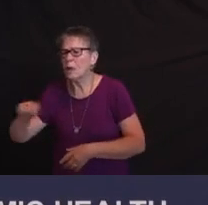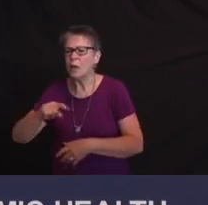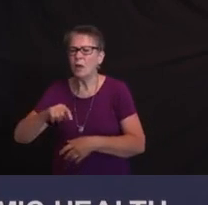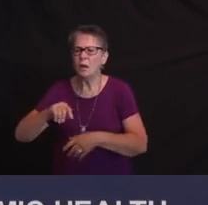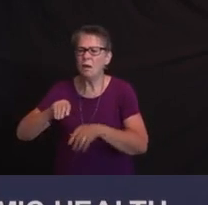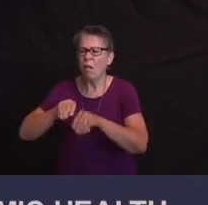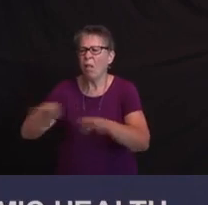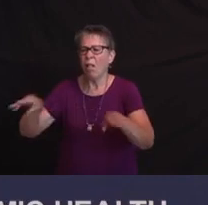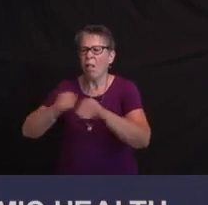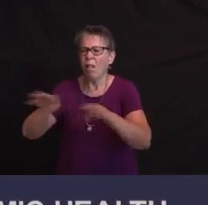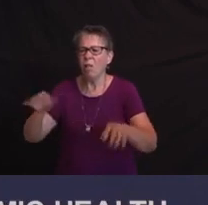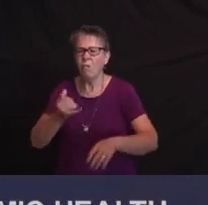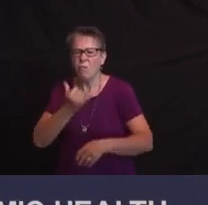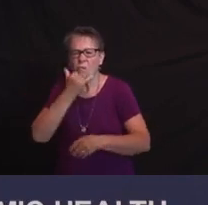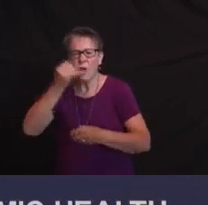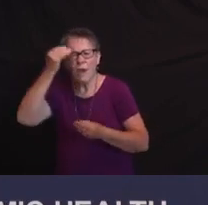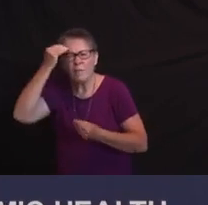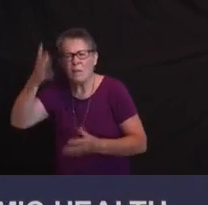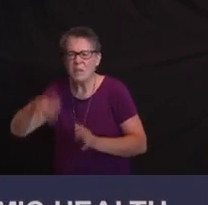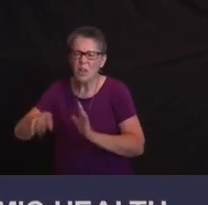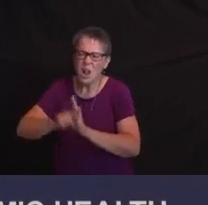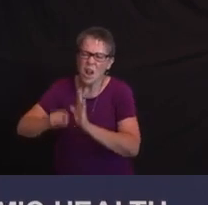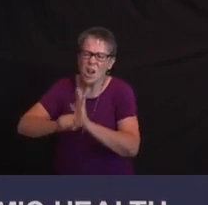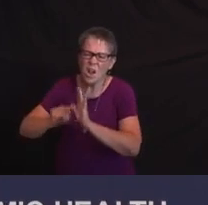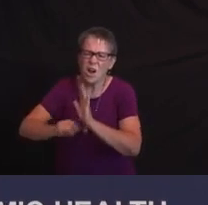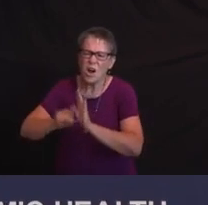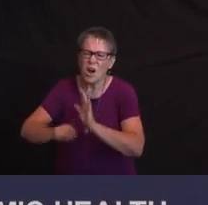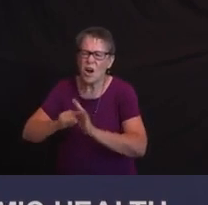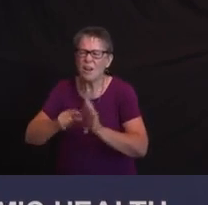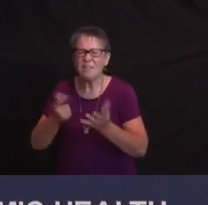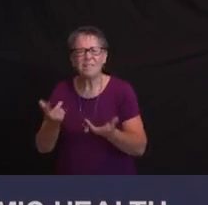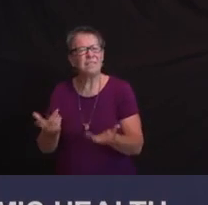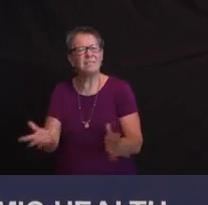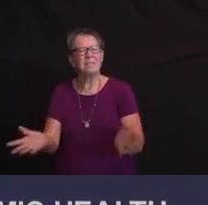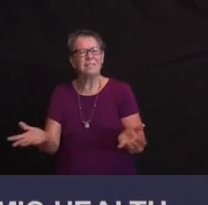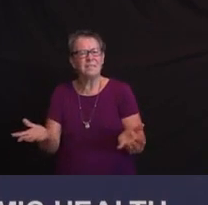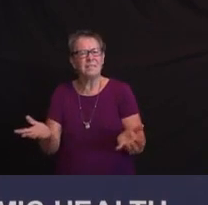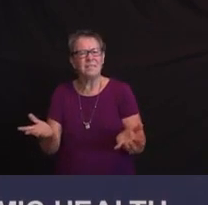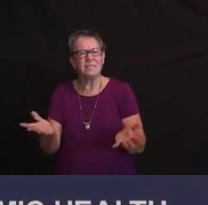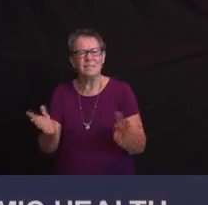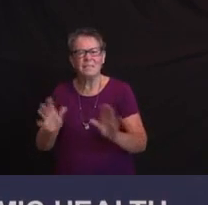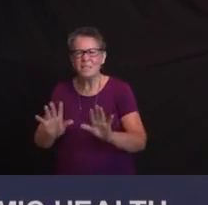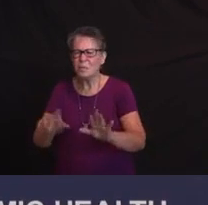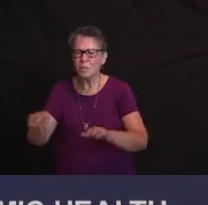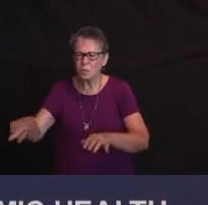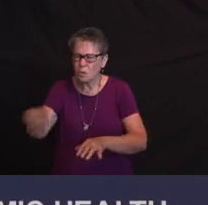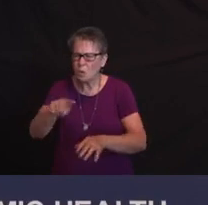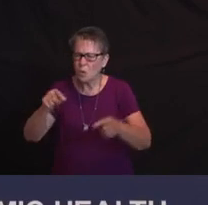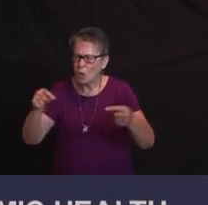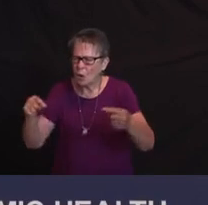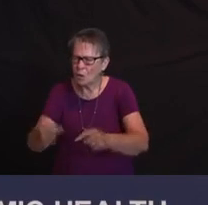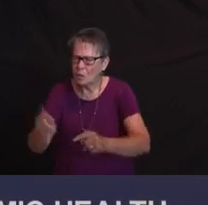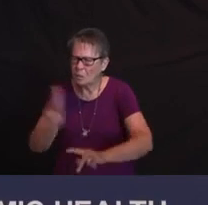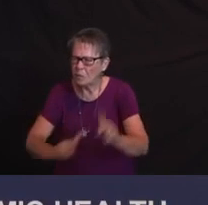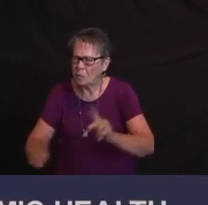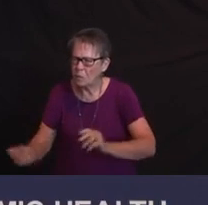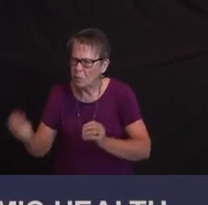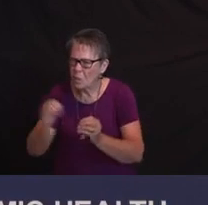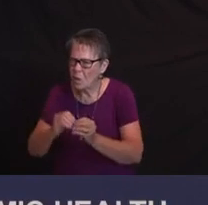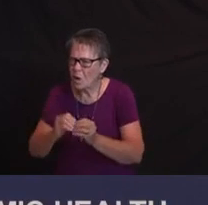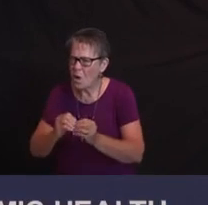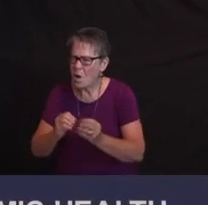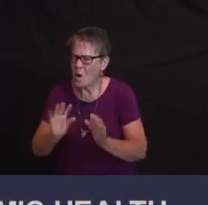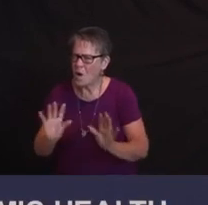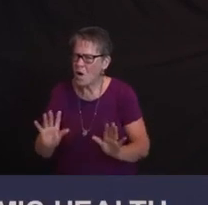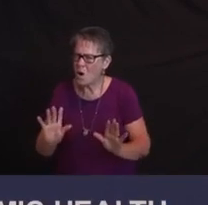Fox News narrative that the reason why COVID is raging in Texas and other places like that is because illegal immigrants